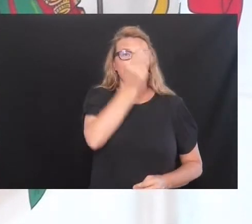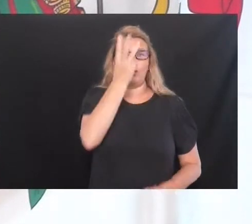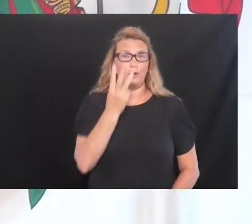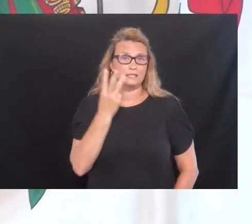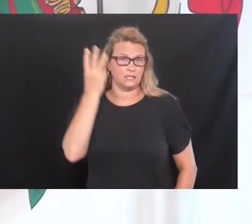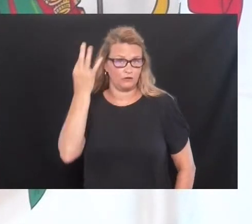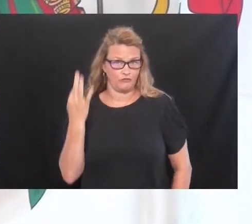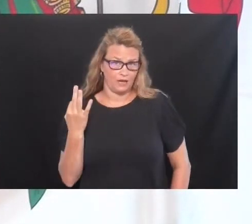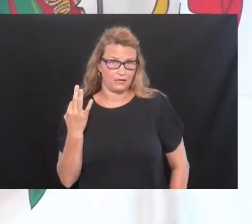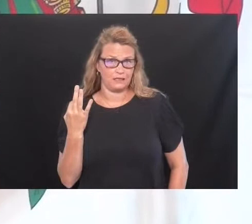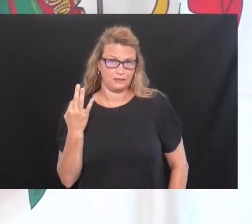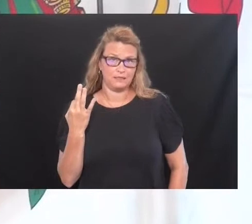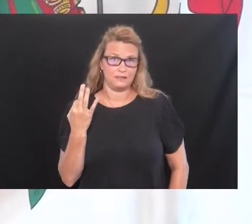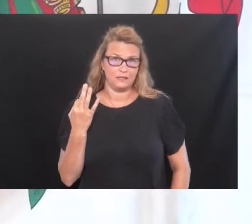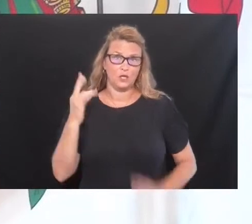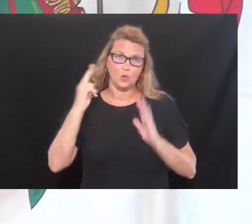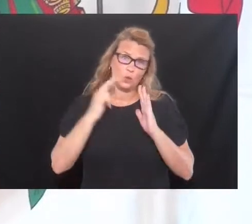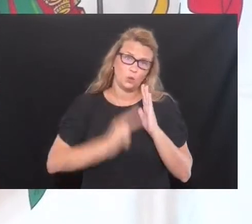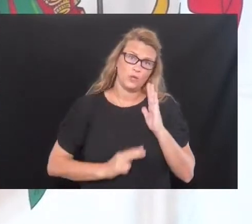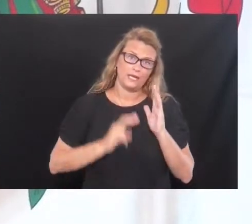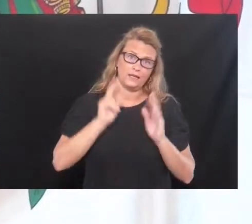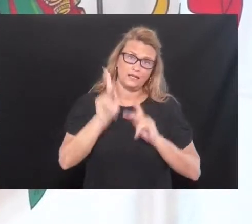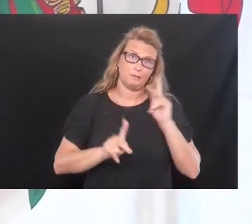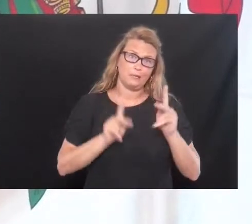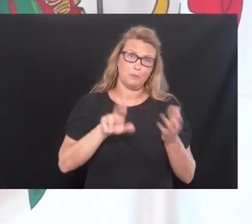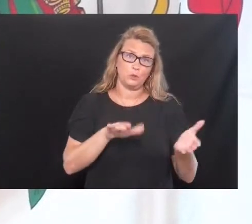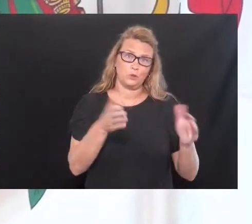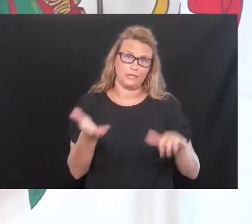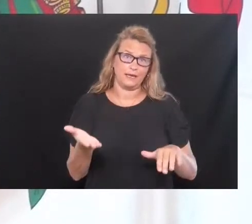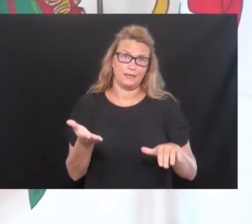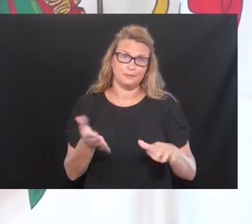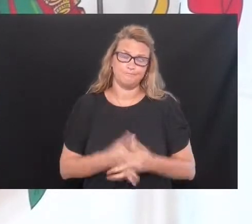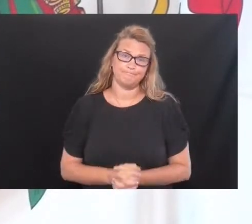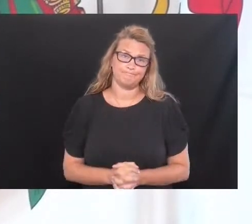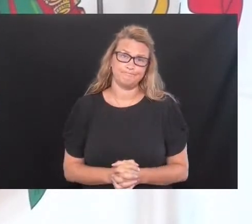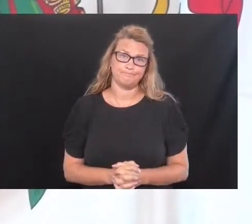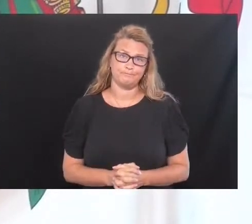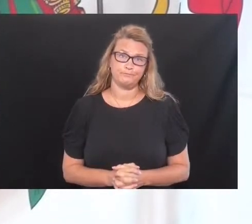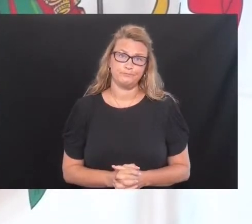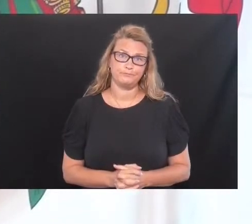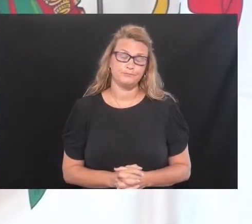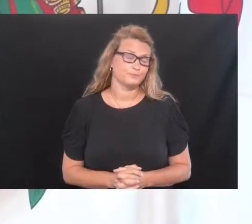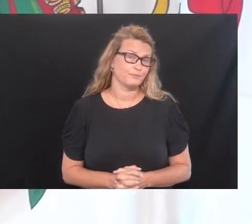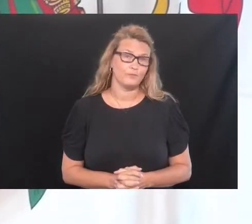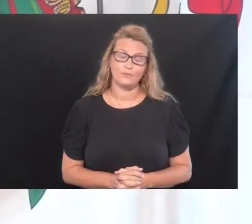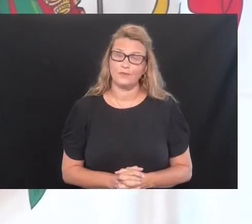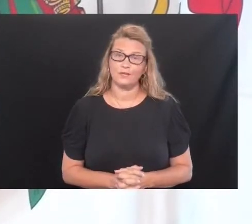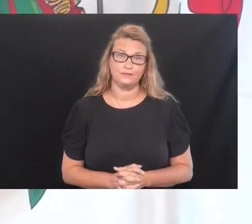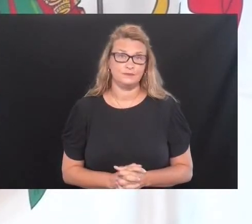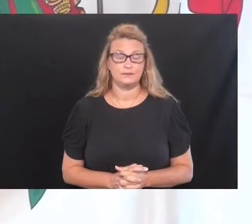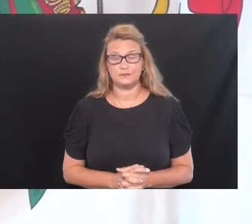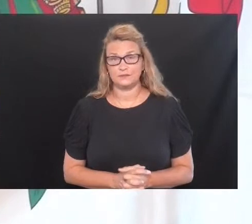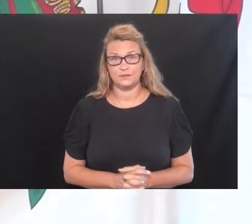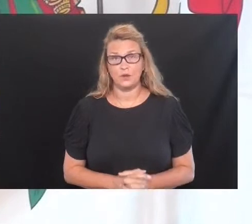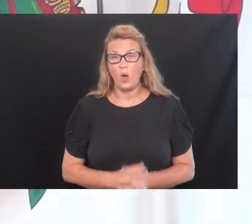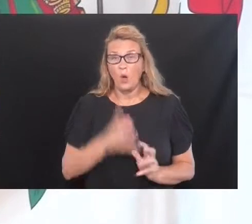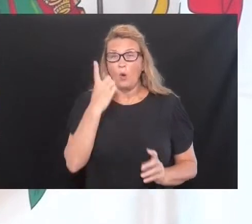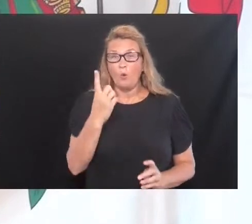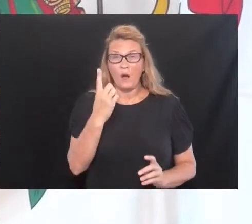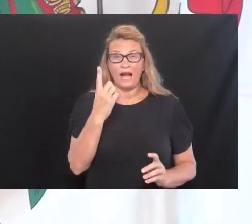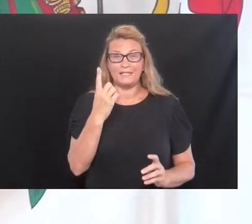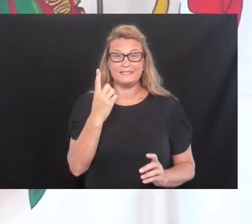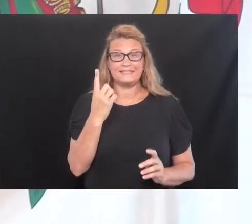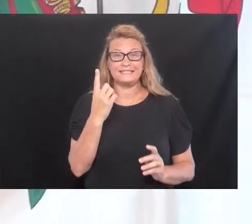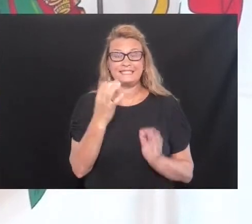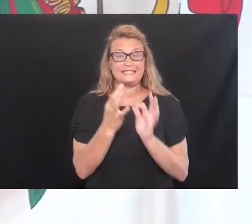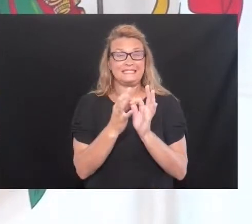and read a whole bunch more folks that we've lost. It's just as simple as this. The only ticket